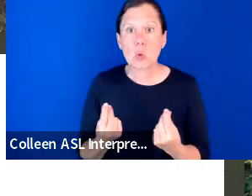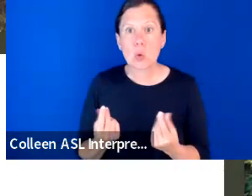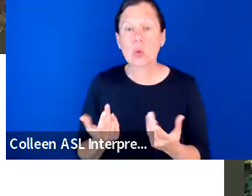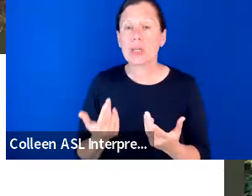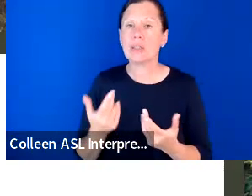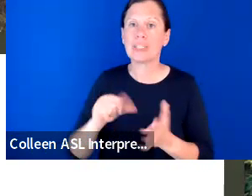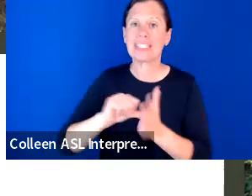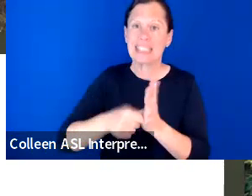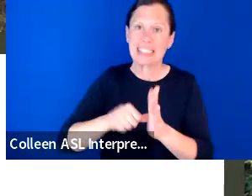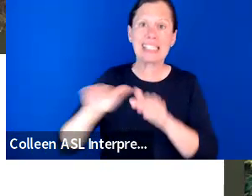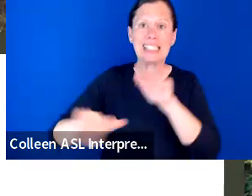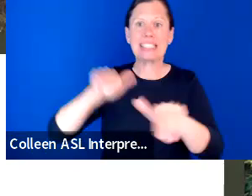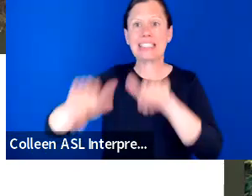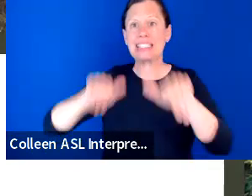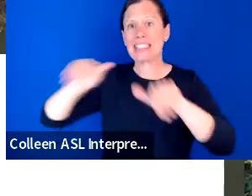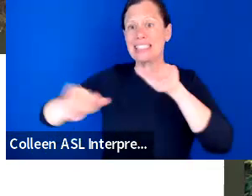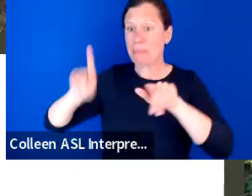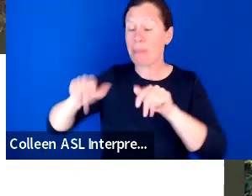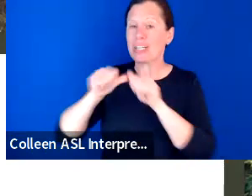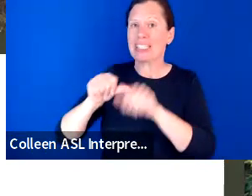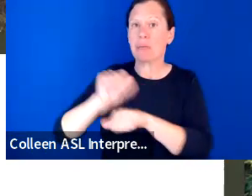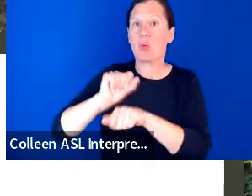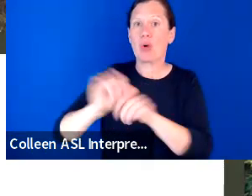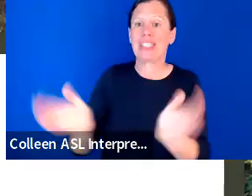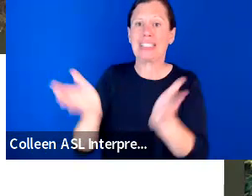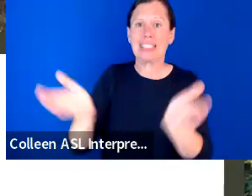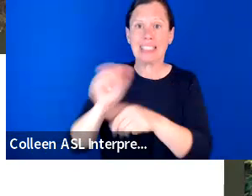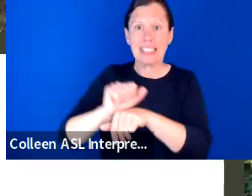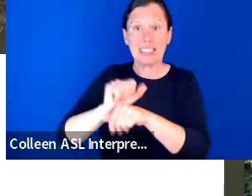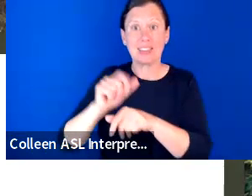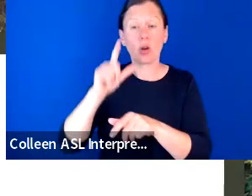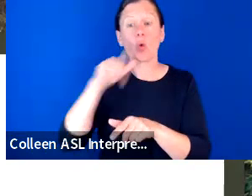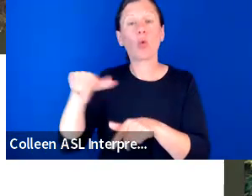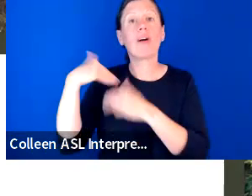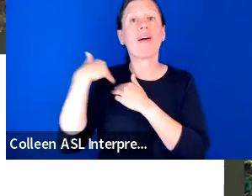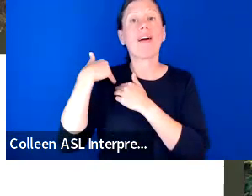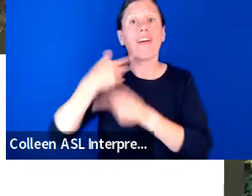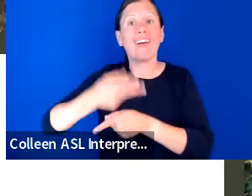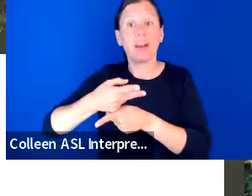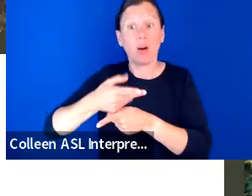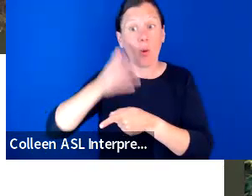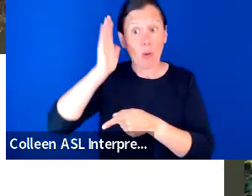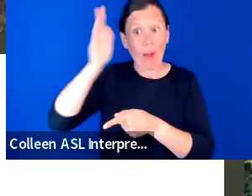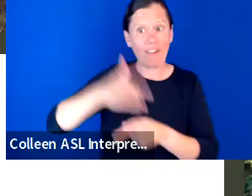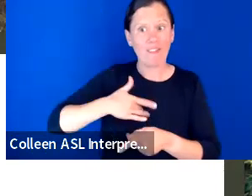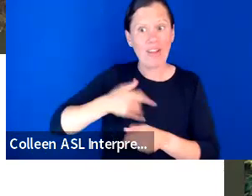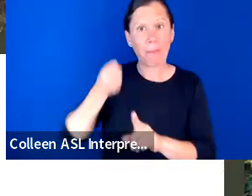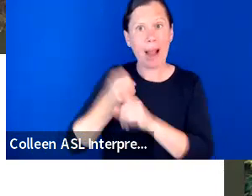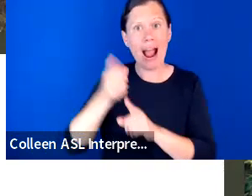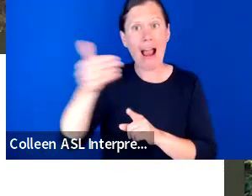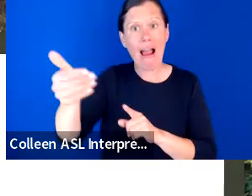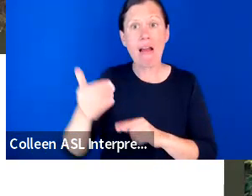in the workforce, and care responsibilities can have a really big impact. The